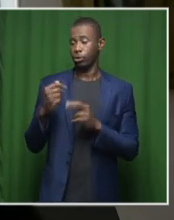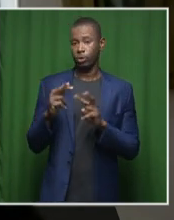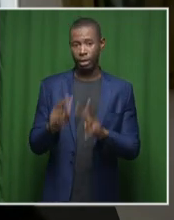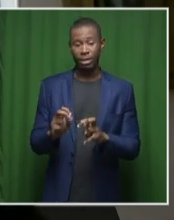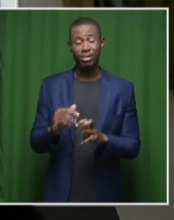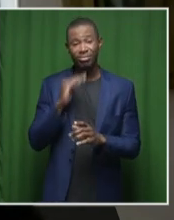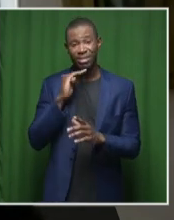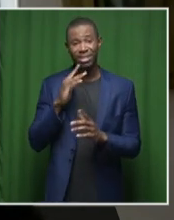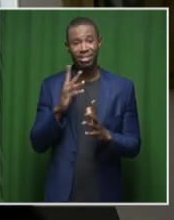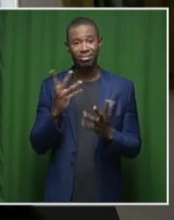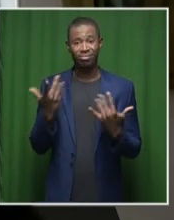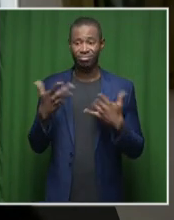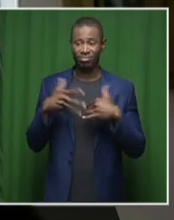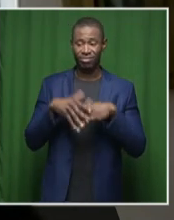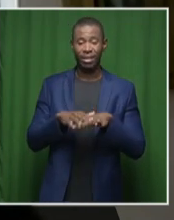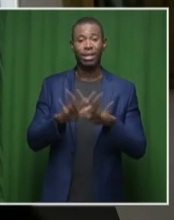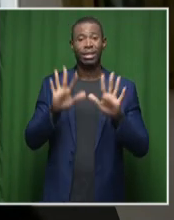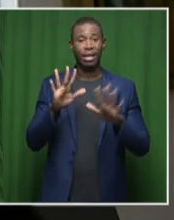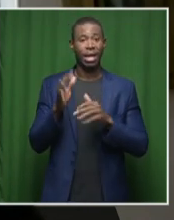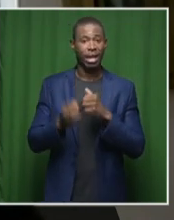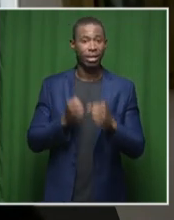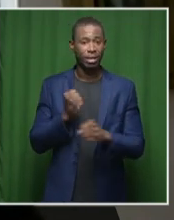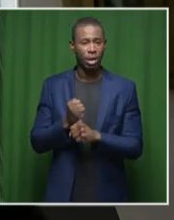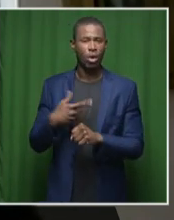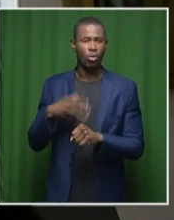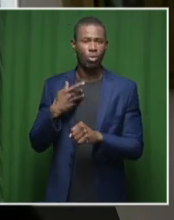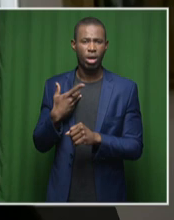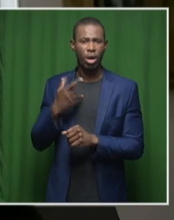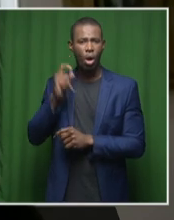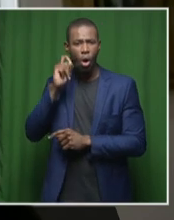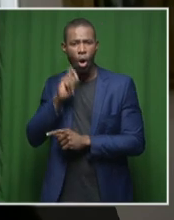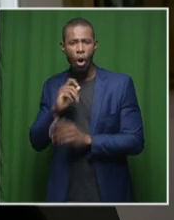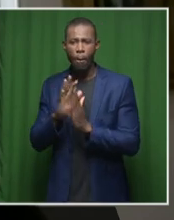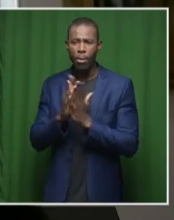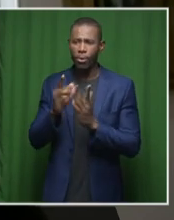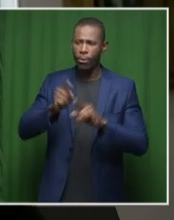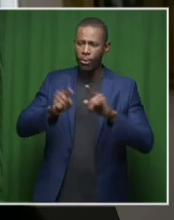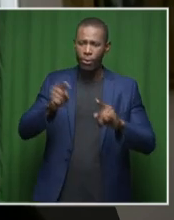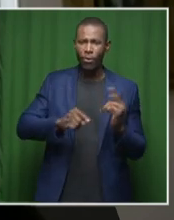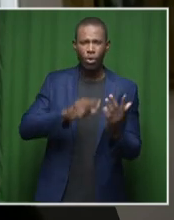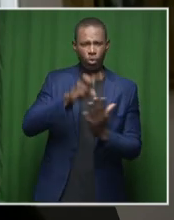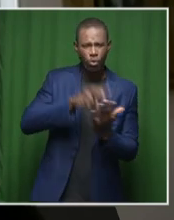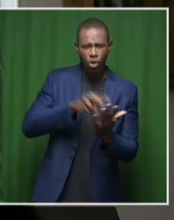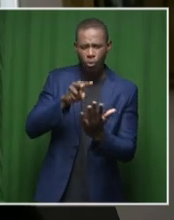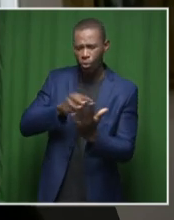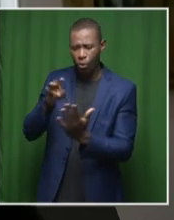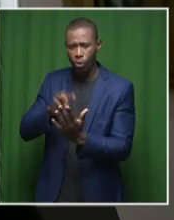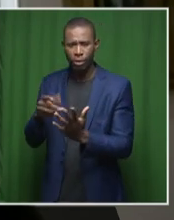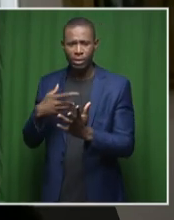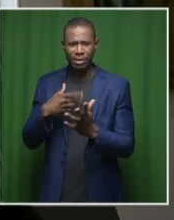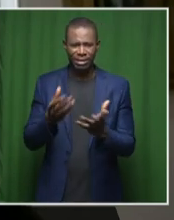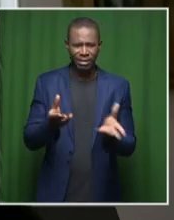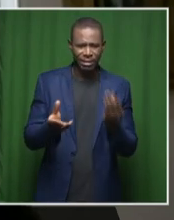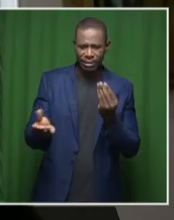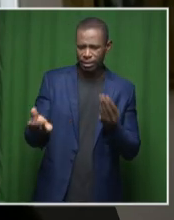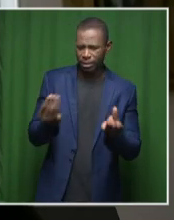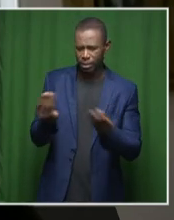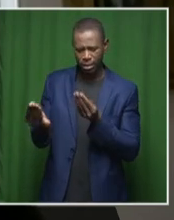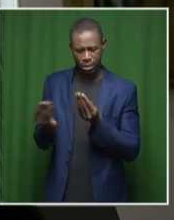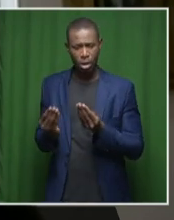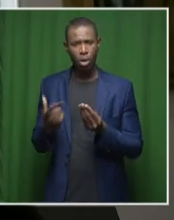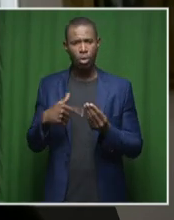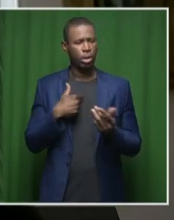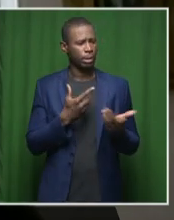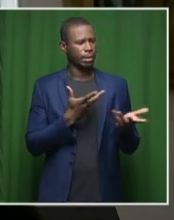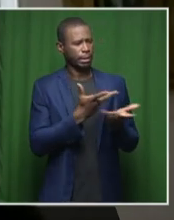culmination of 10 years worth of, you know, digging in the dusty archives, reading a lot of books, yeah, and just talking to each other about, you know, this uniqueness